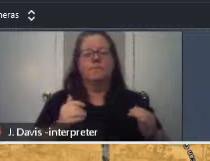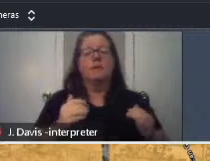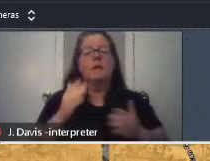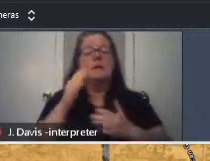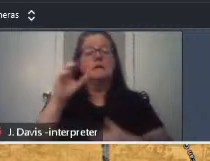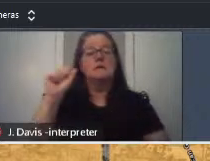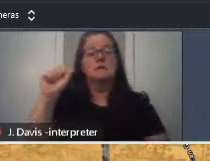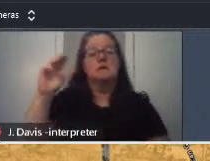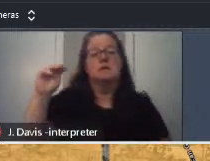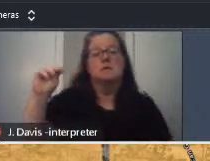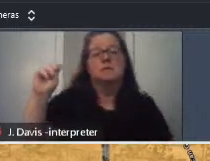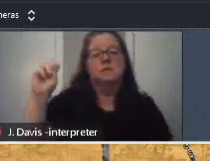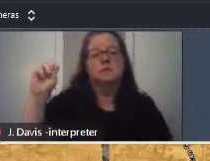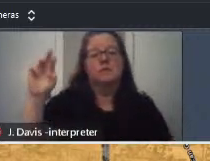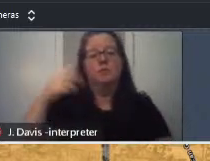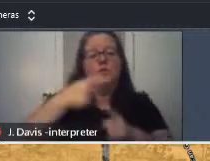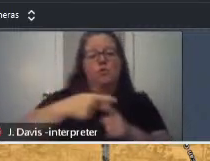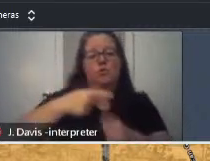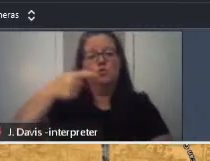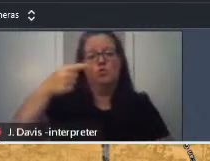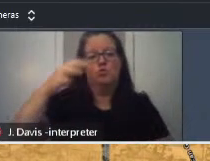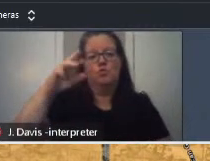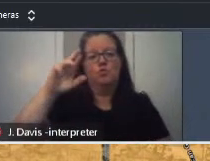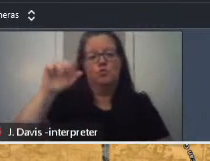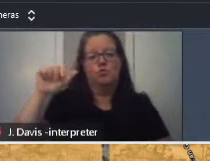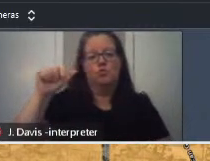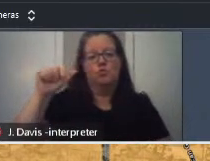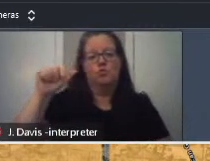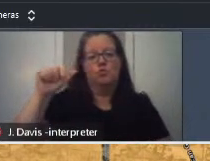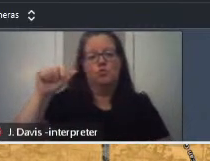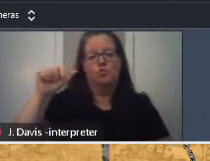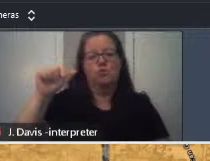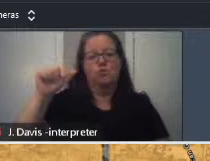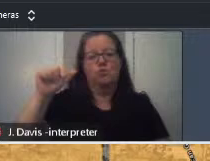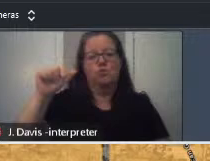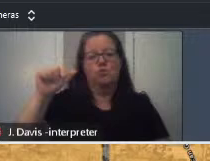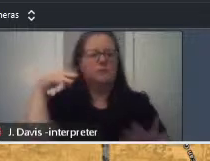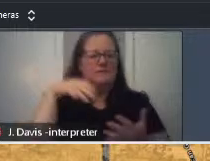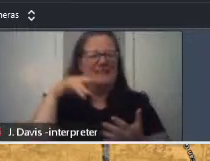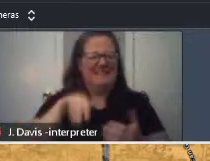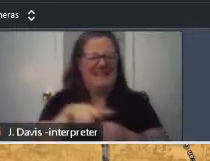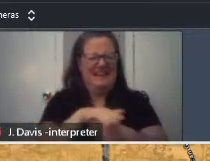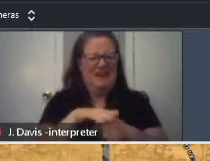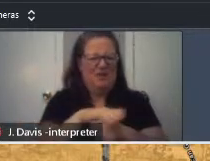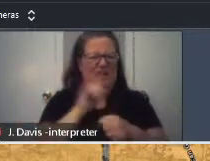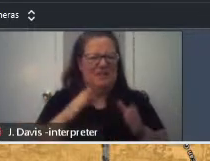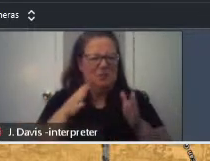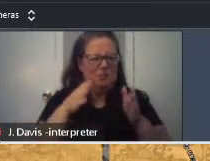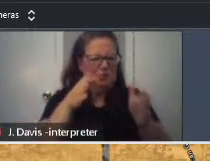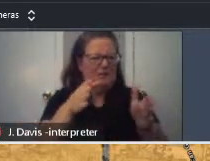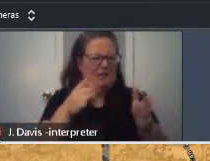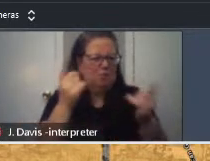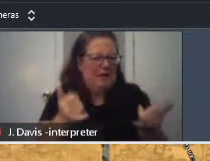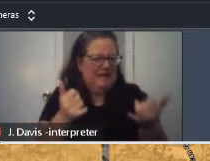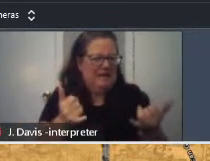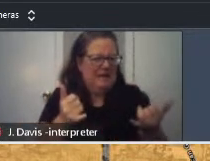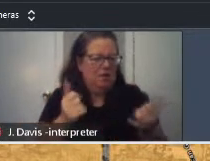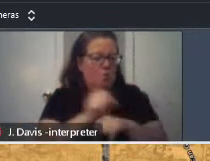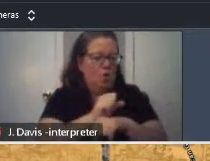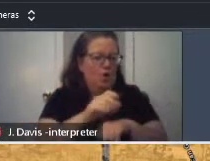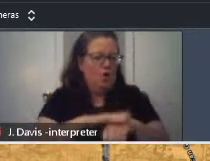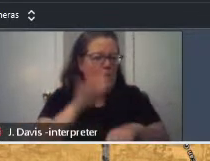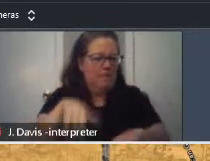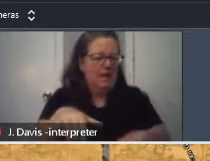Summer and Graham is part of a Summer Avenue corridor study that our division is working on at the moment. This